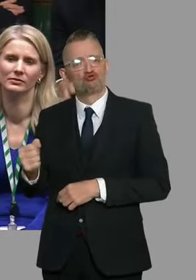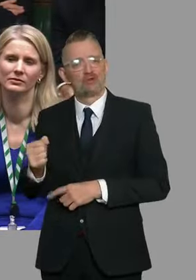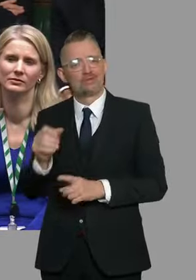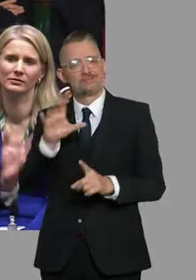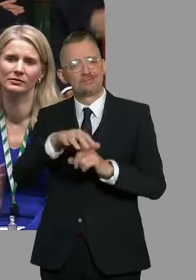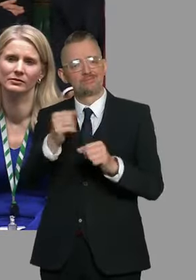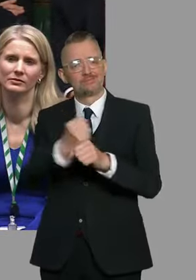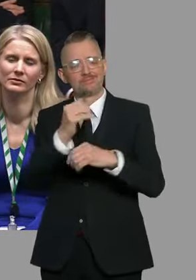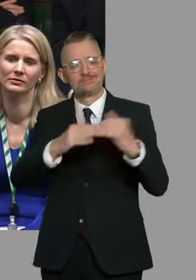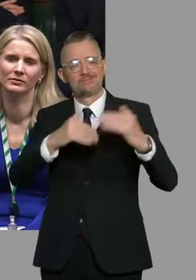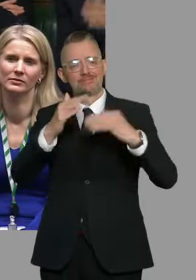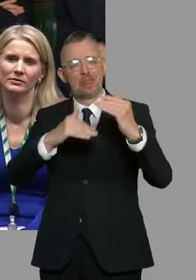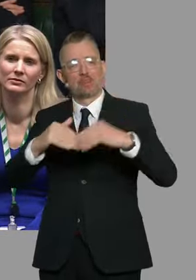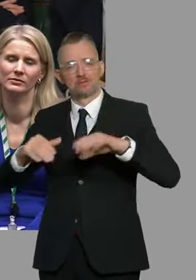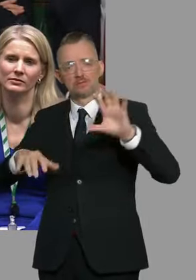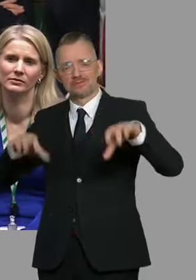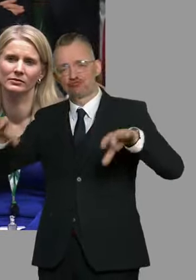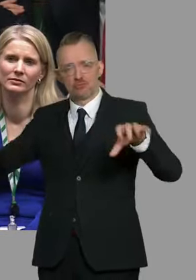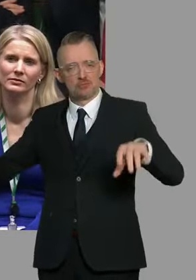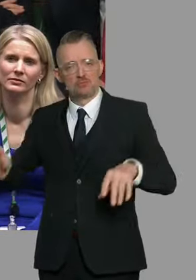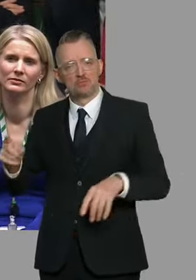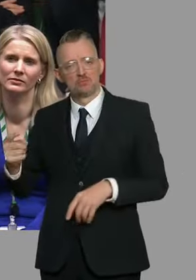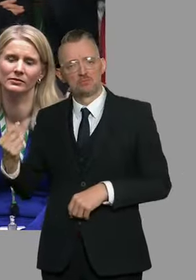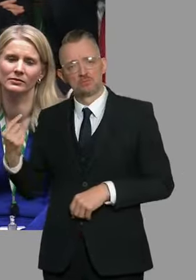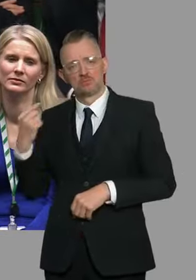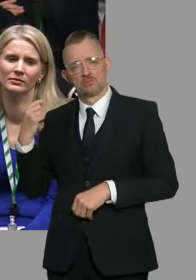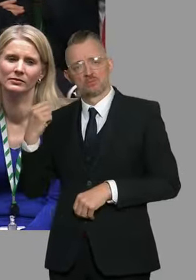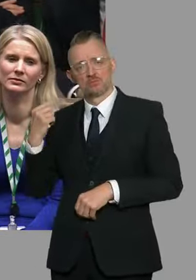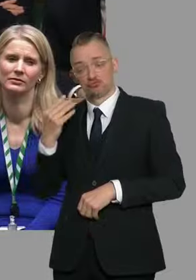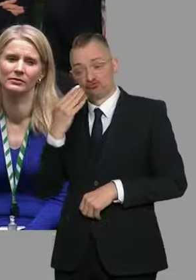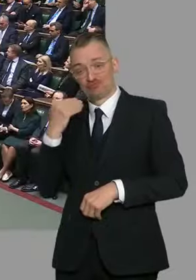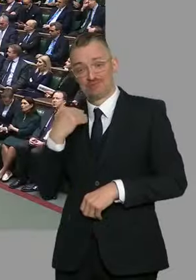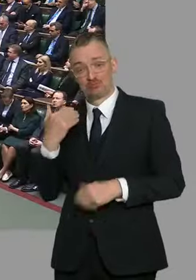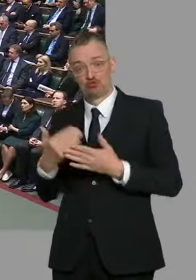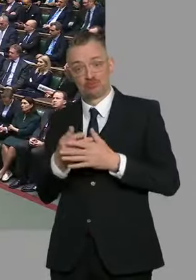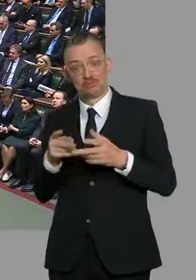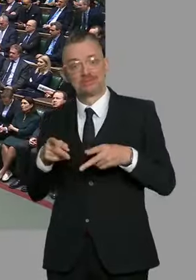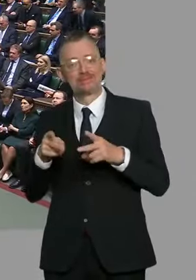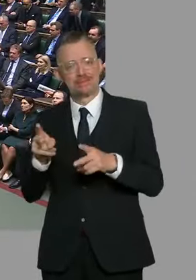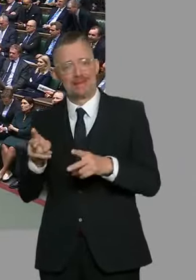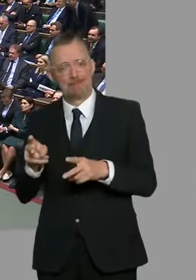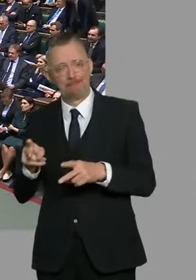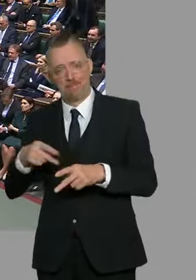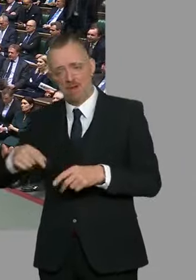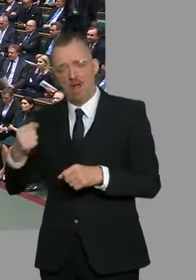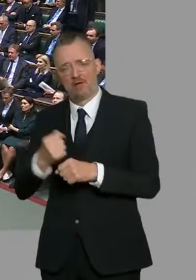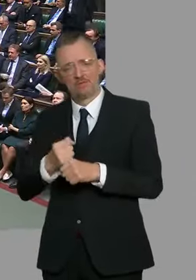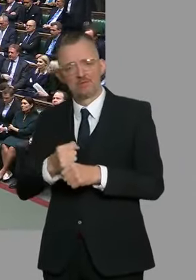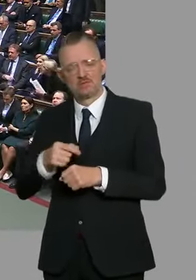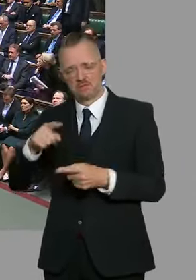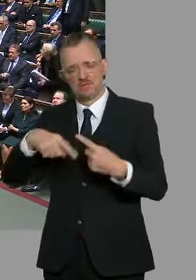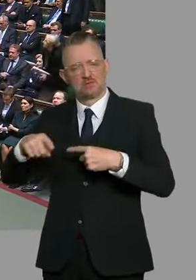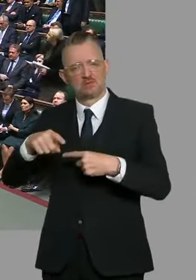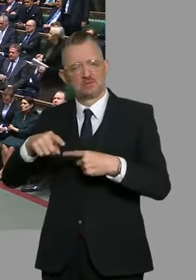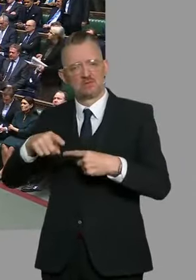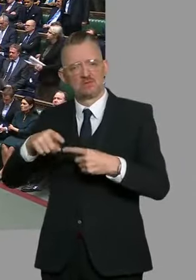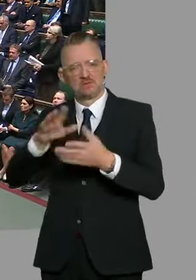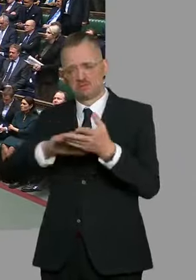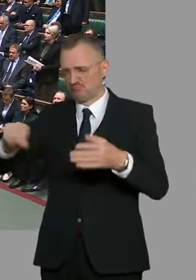constituents and stations across this country an early Christmas present and give us our money back, please? Prime Minister.